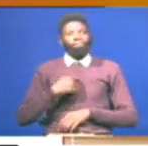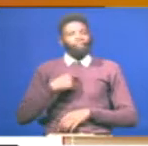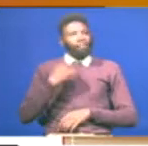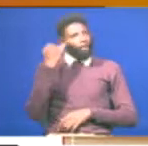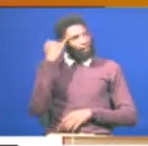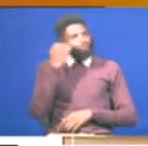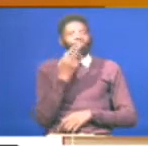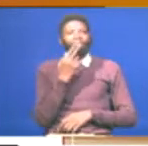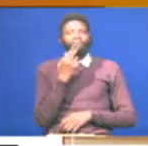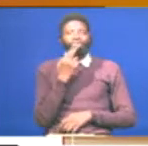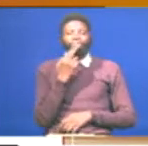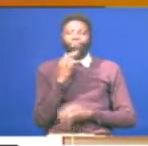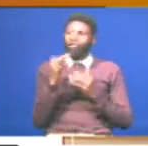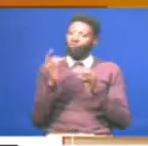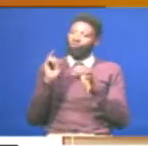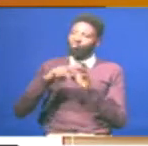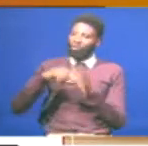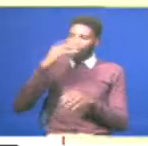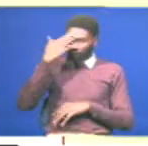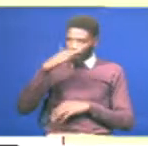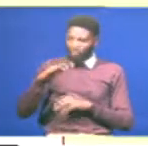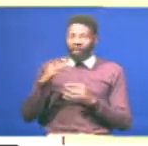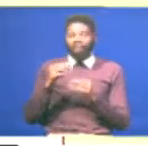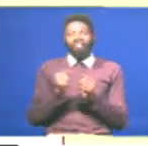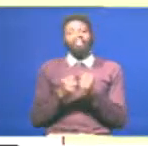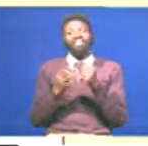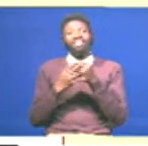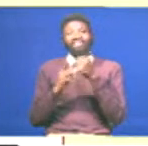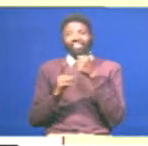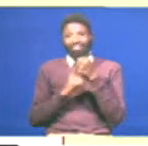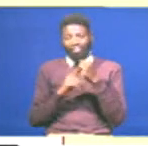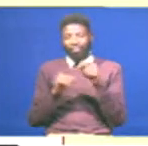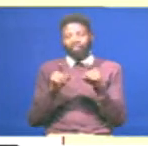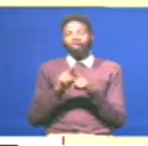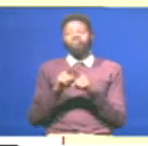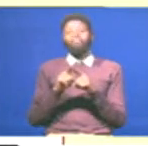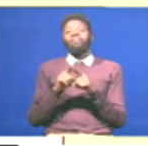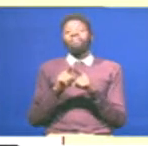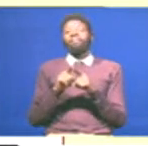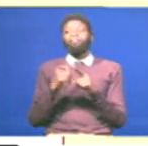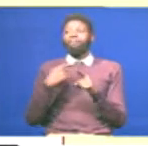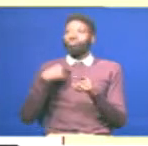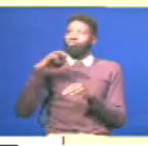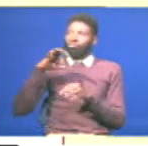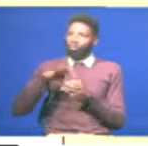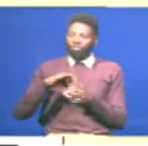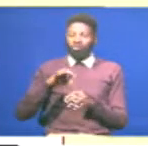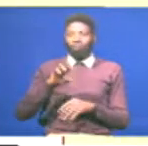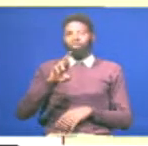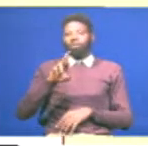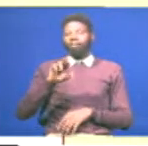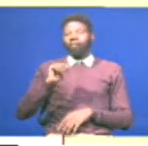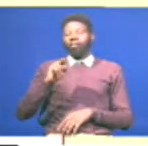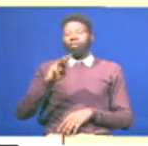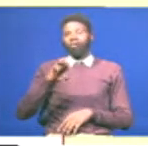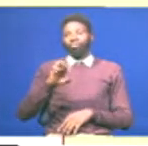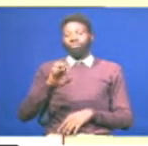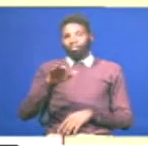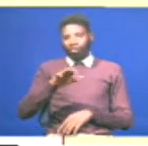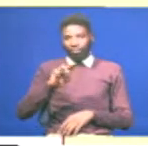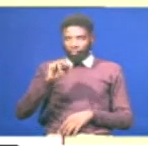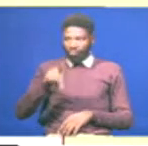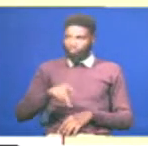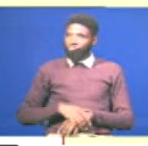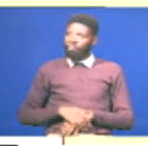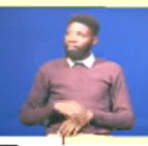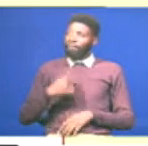Parliament. Unfortunately, in 96-97, I was elected to be Rangwe MP. My greatest